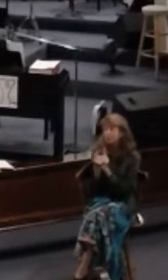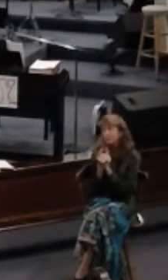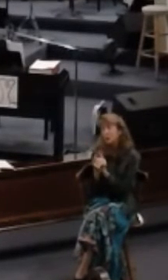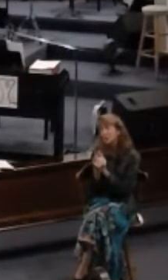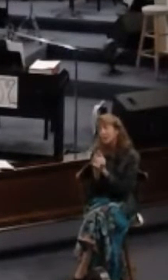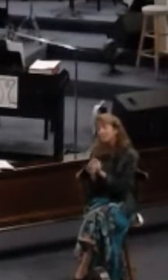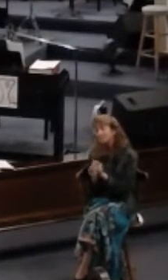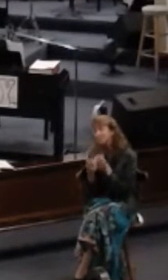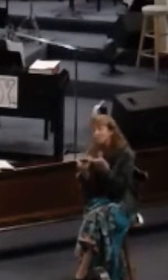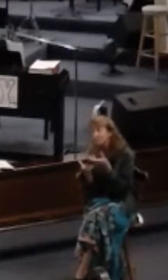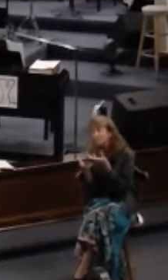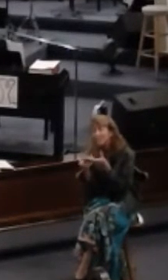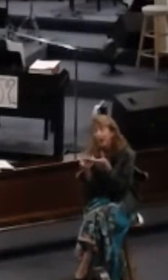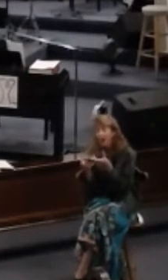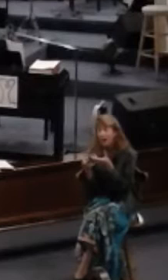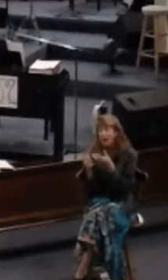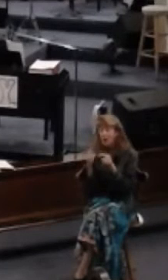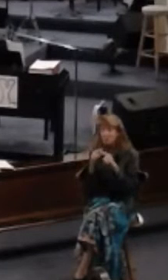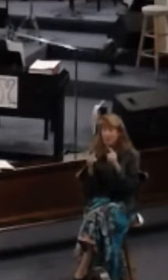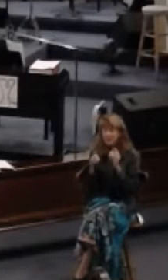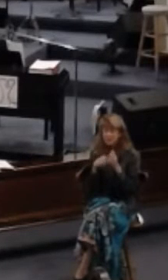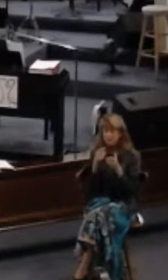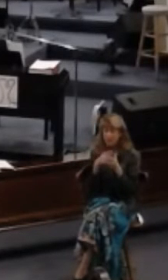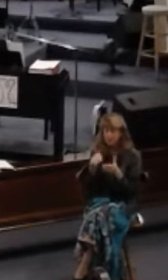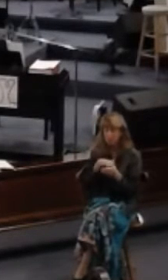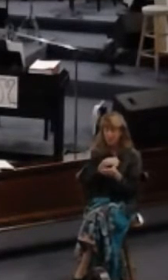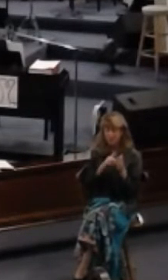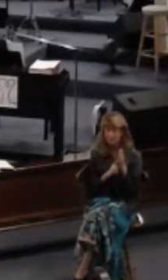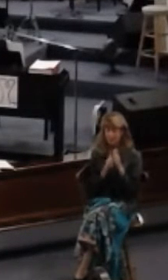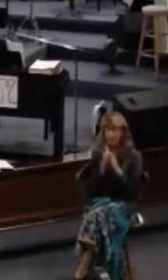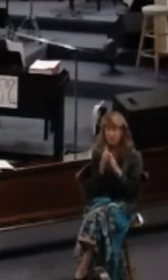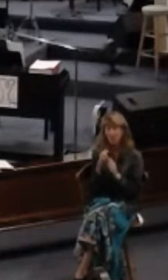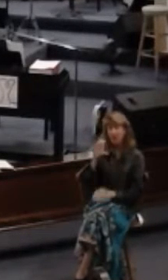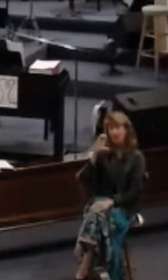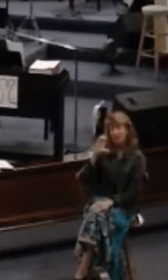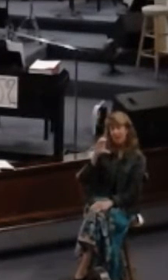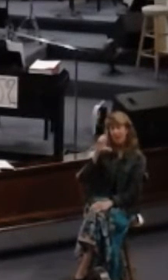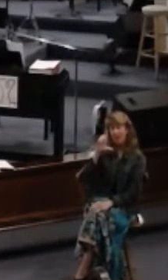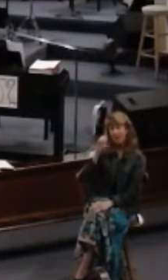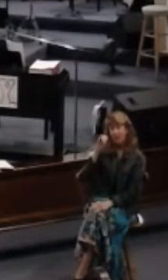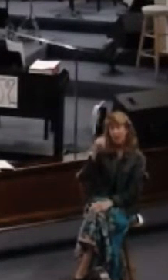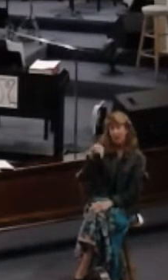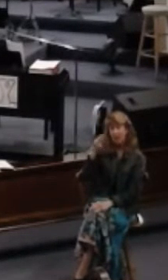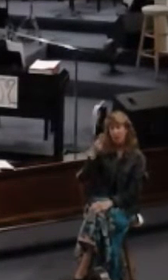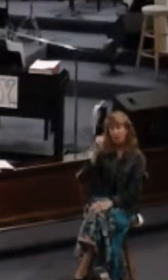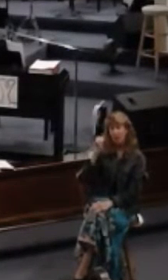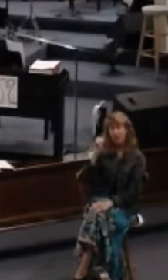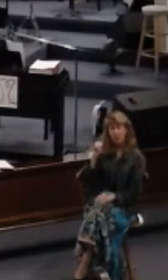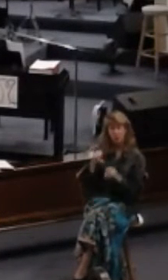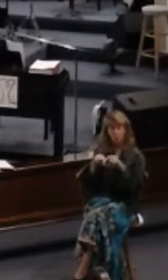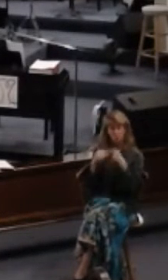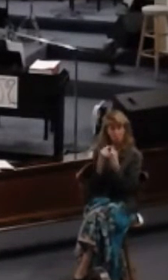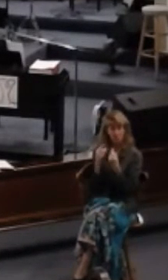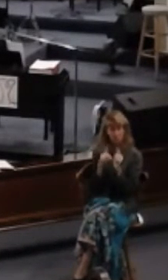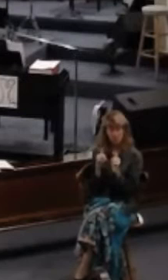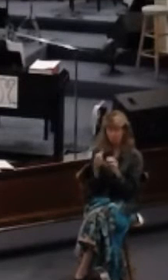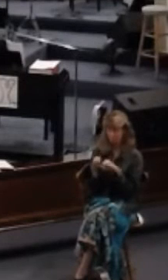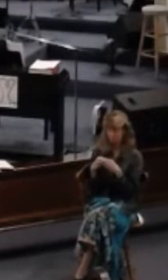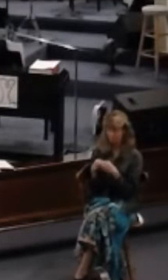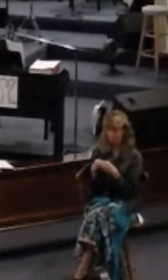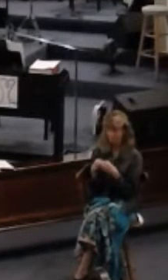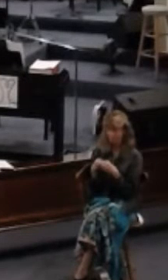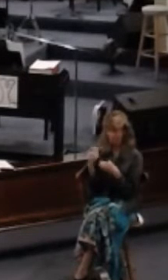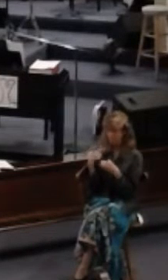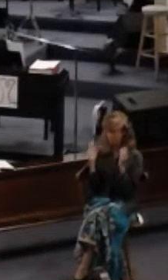People in such cliques end up only spending time with and thinking about their particular circle